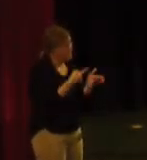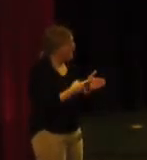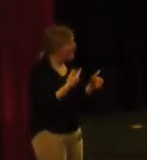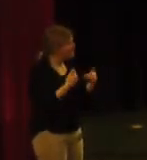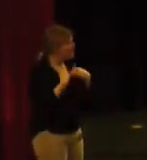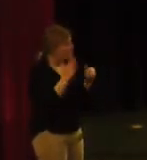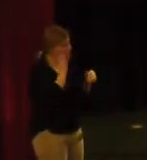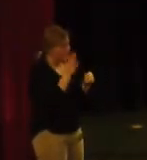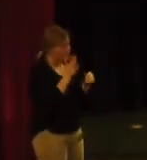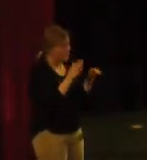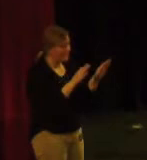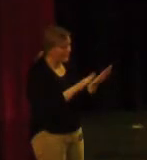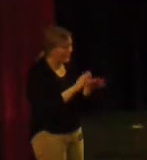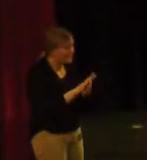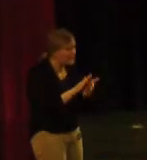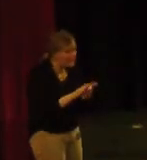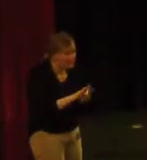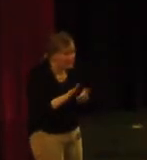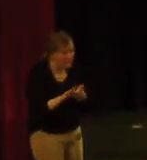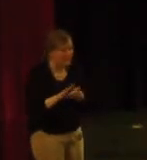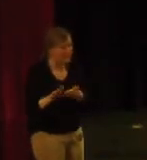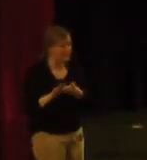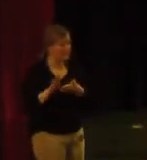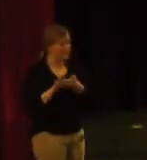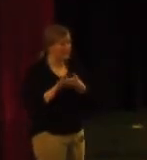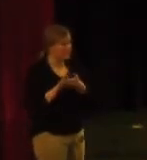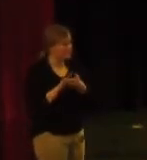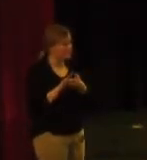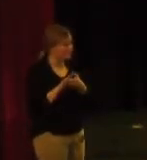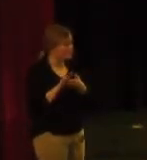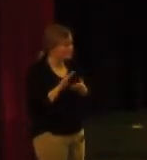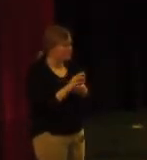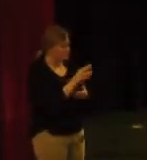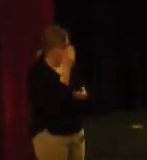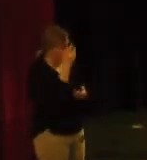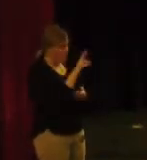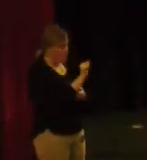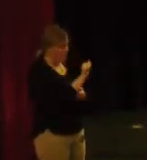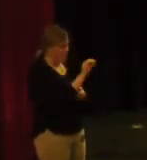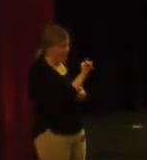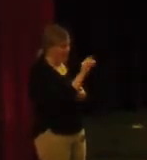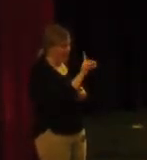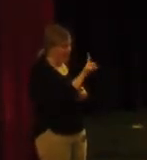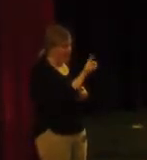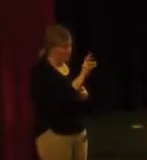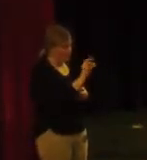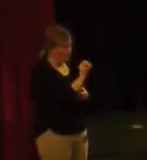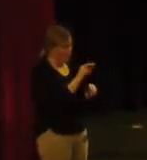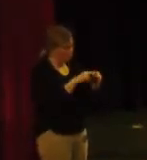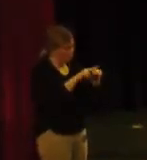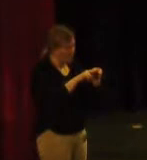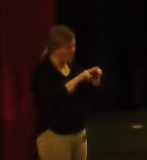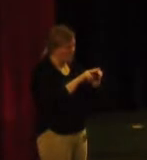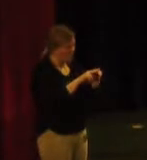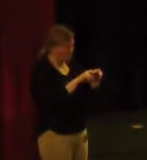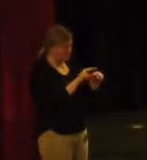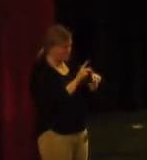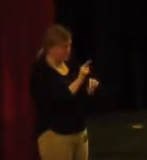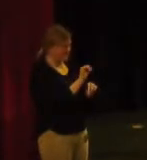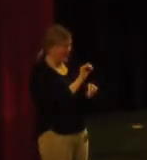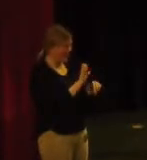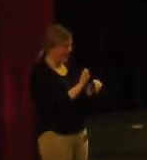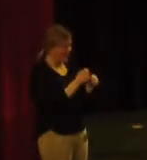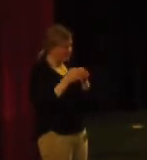clean up the drag. What they'll do is they'll just drag some railroad ties tied together behind it and just kind of smooth it out again so that they can